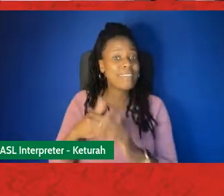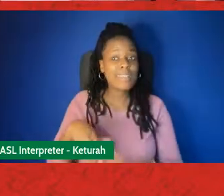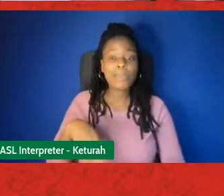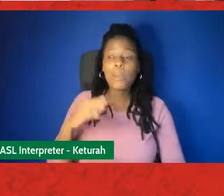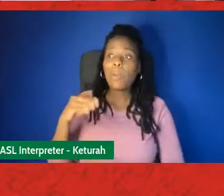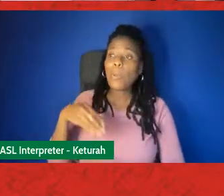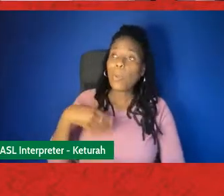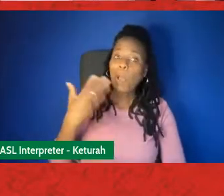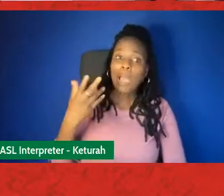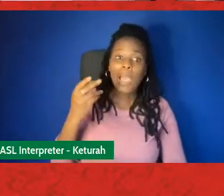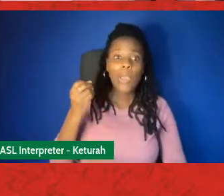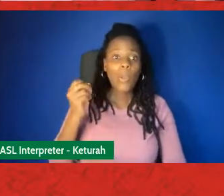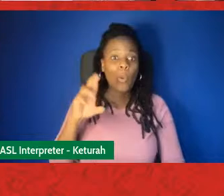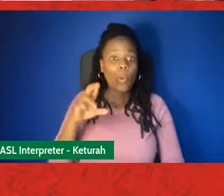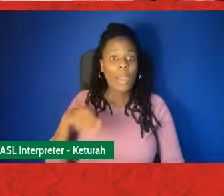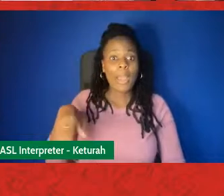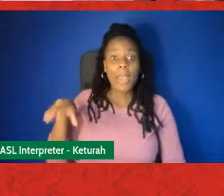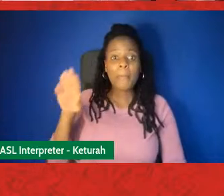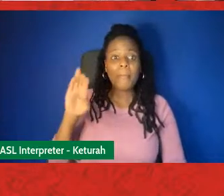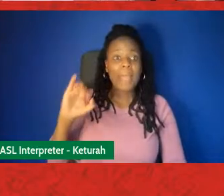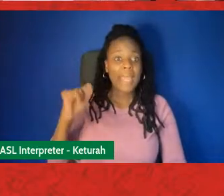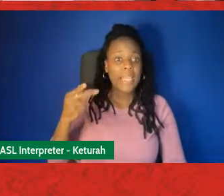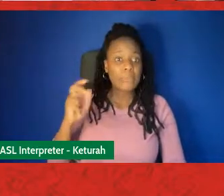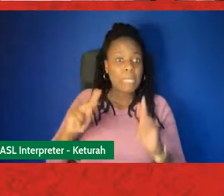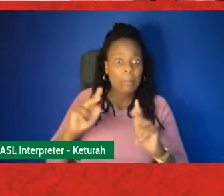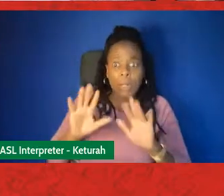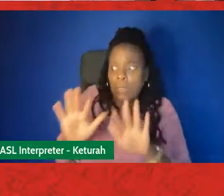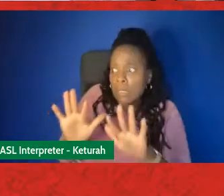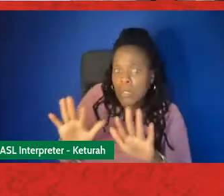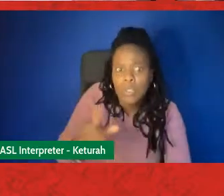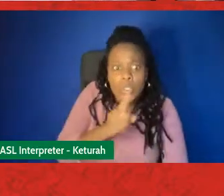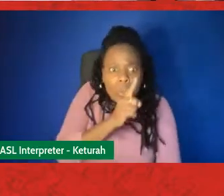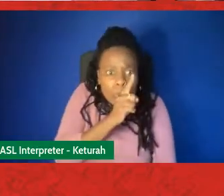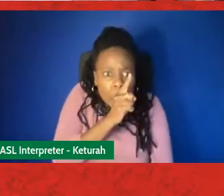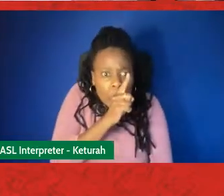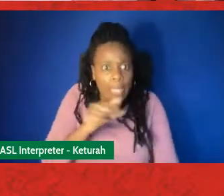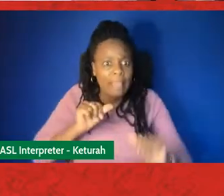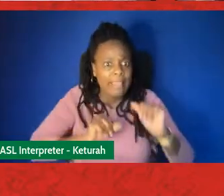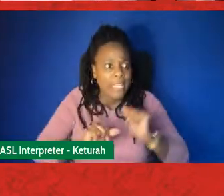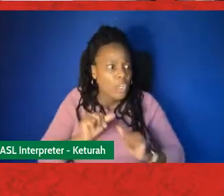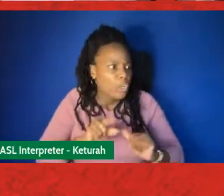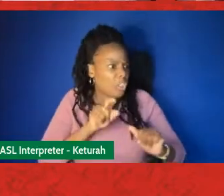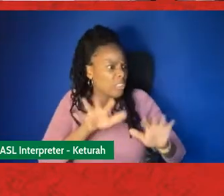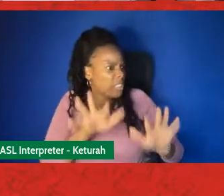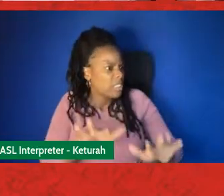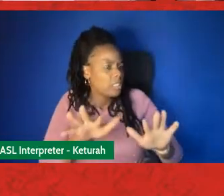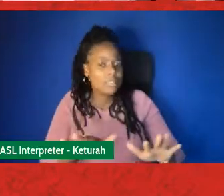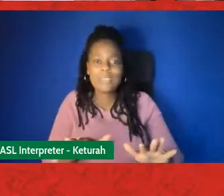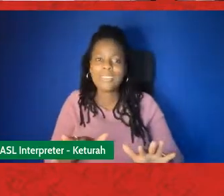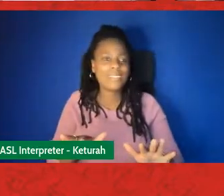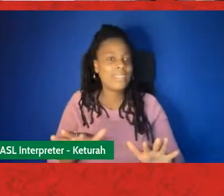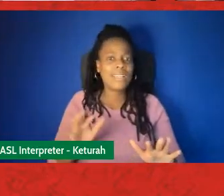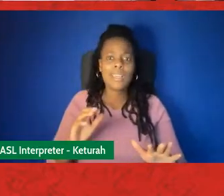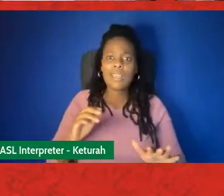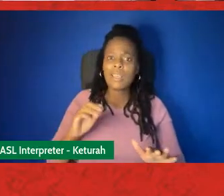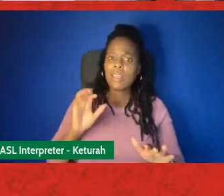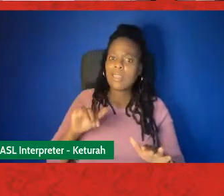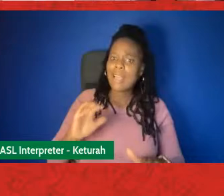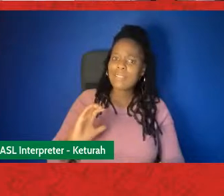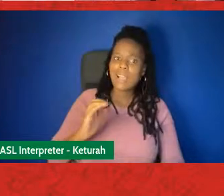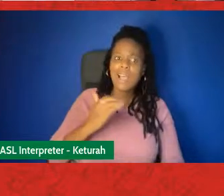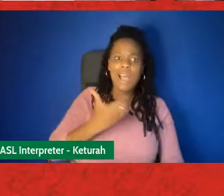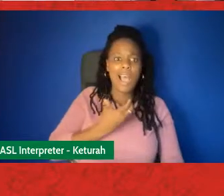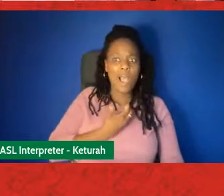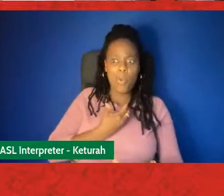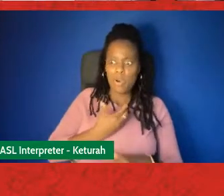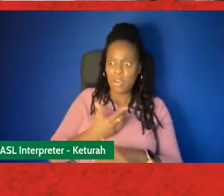beige people, they're telling you to shh, be quiet. You're not supposed to say anything. And it's our come from. It's who